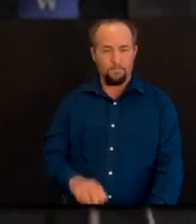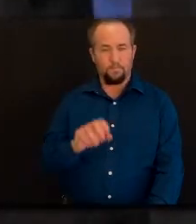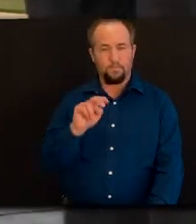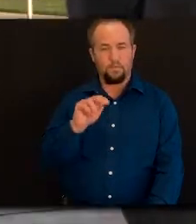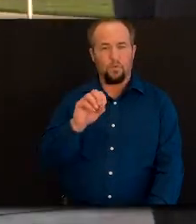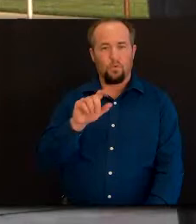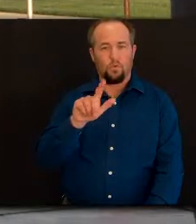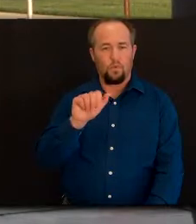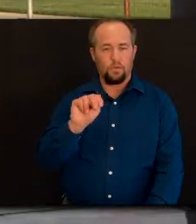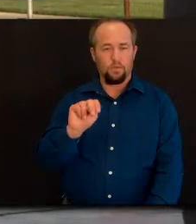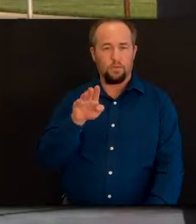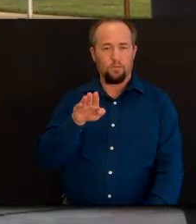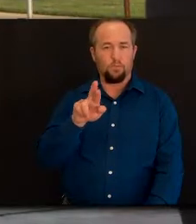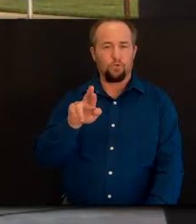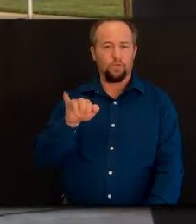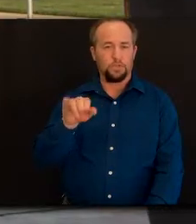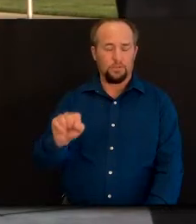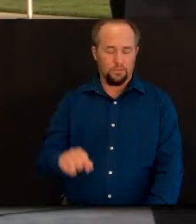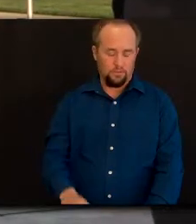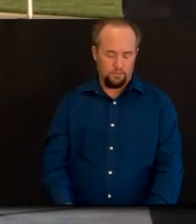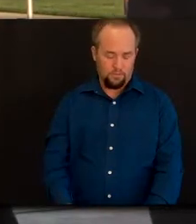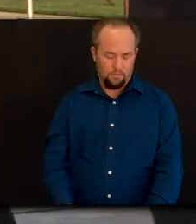Nolan G. Burris.